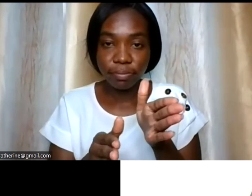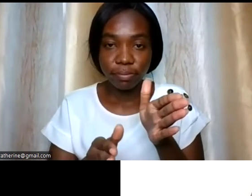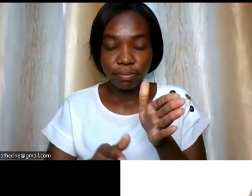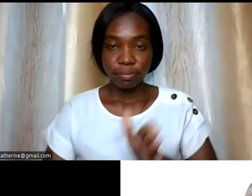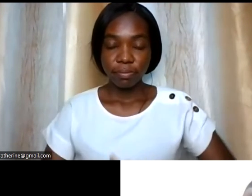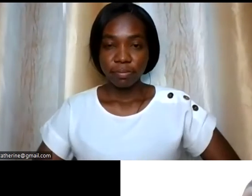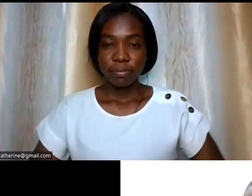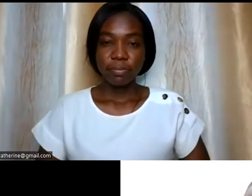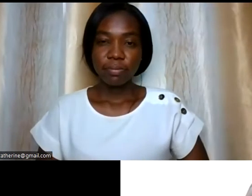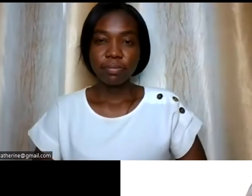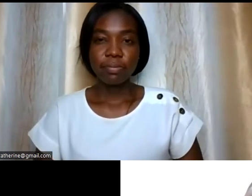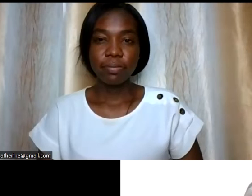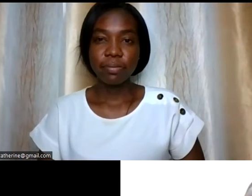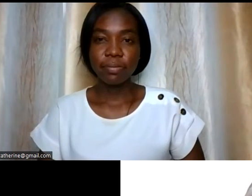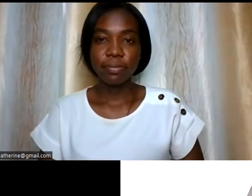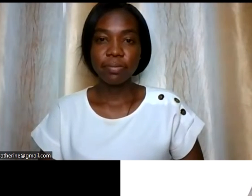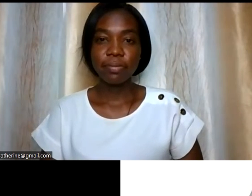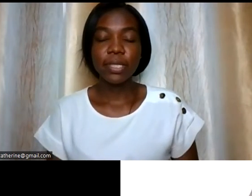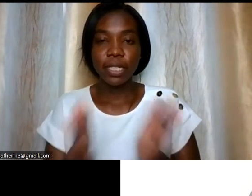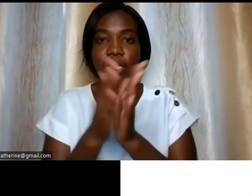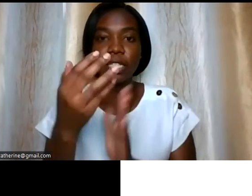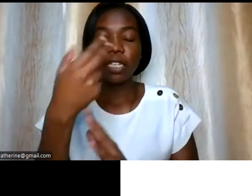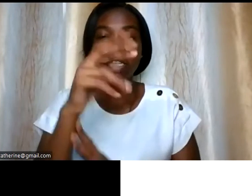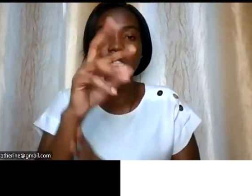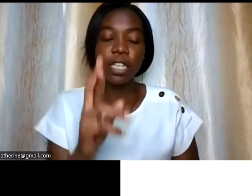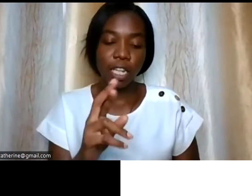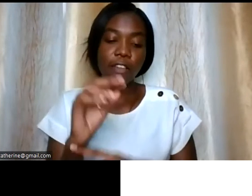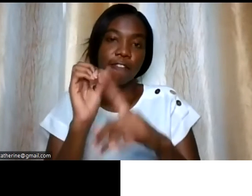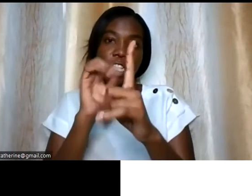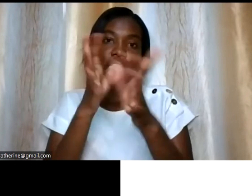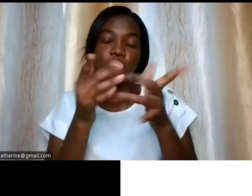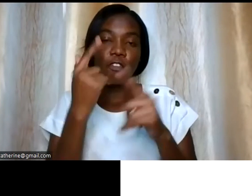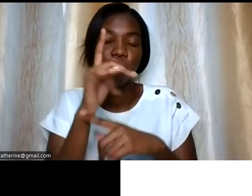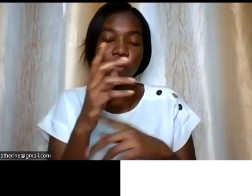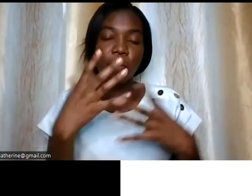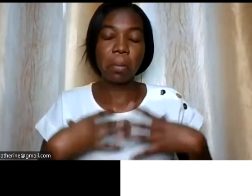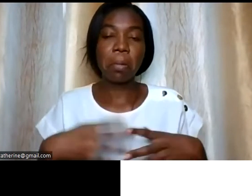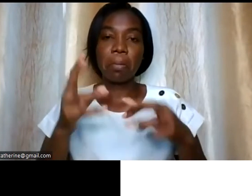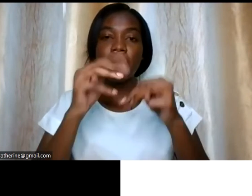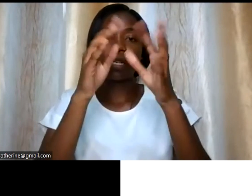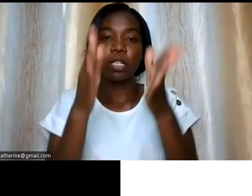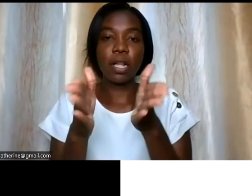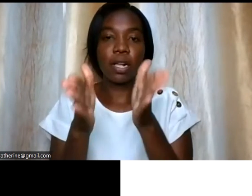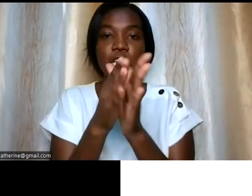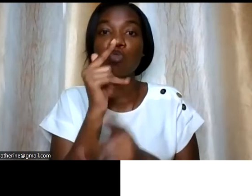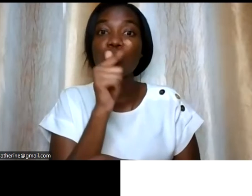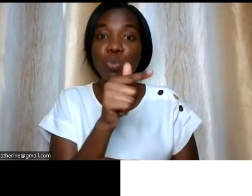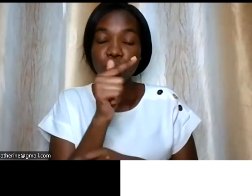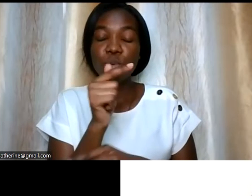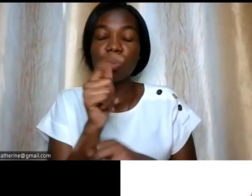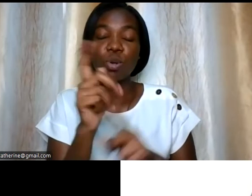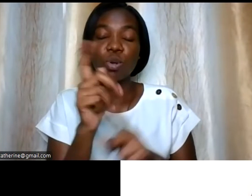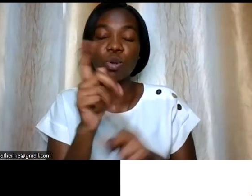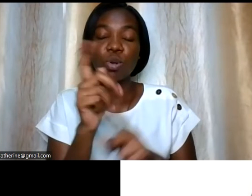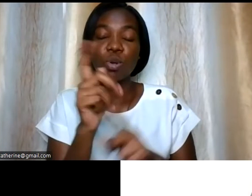HR is a facilitator of people managers. So you as the team lead that